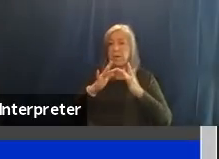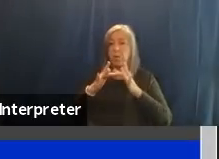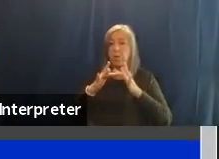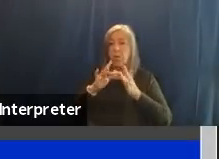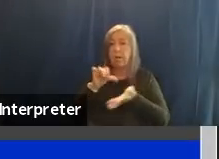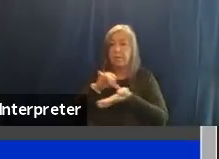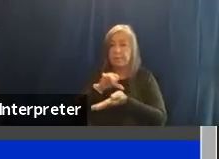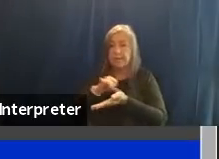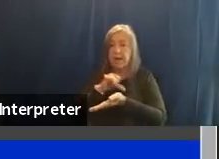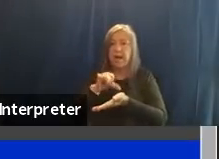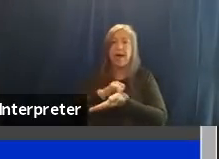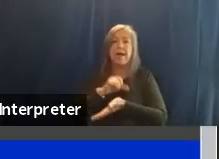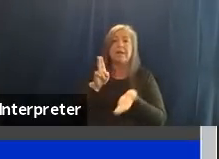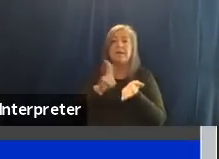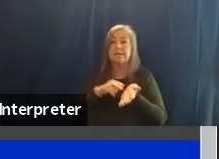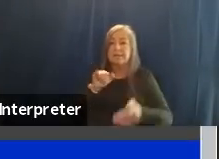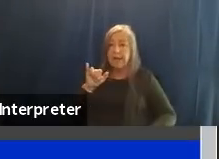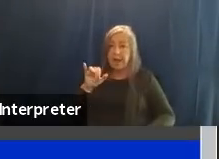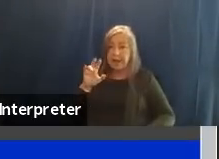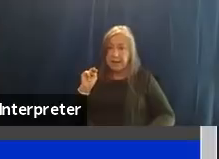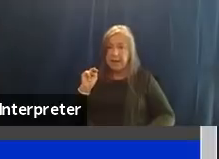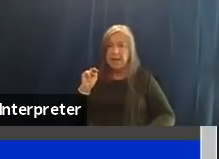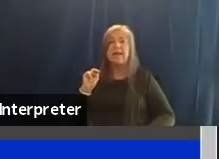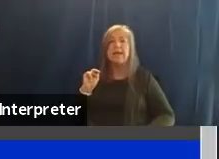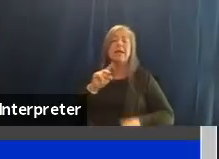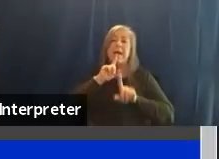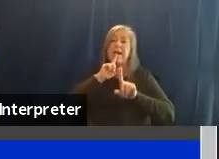submit. 20, 30 seconds,